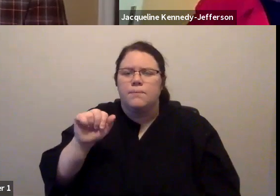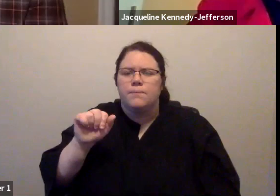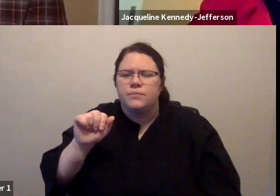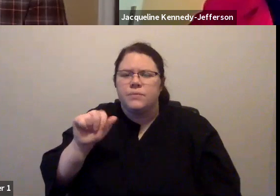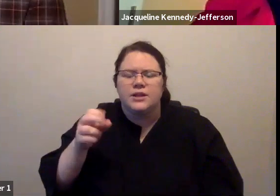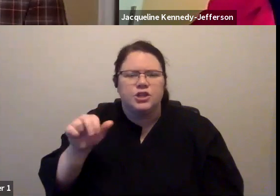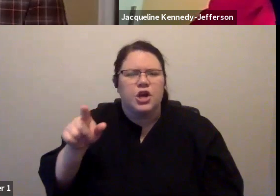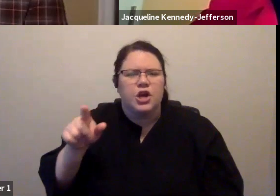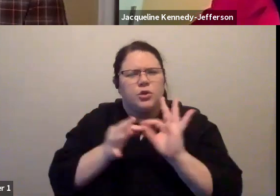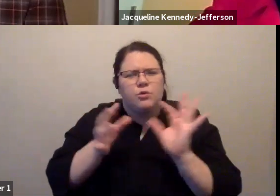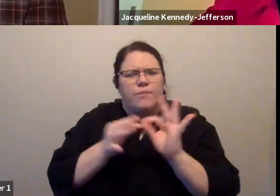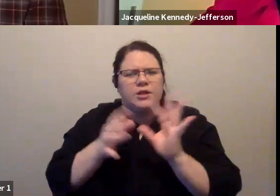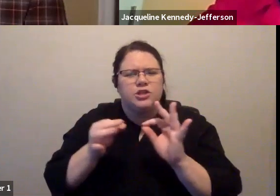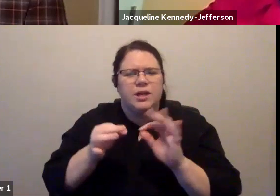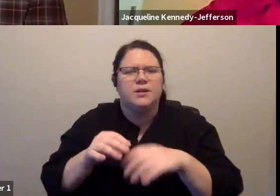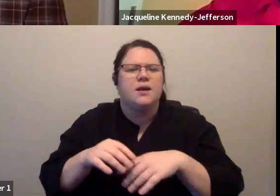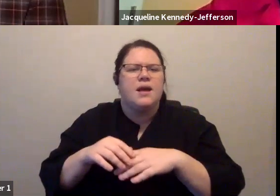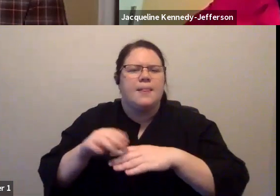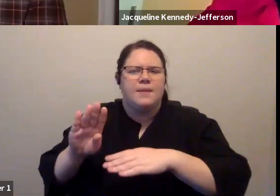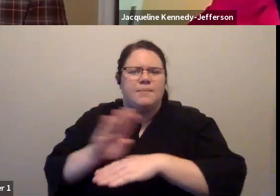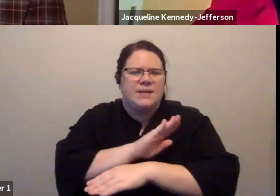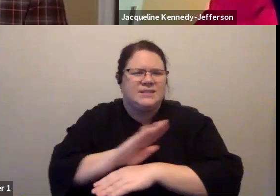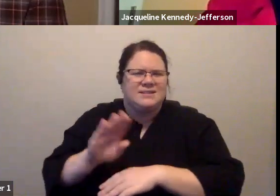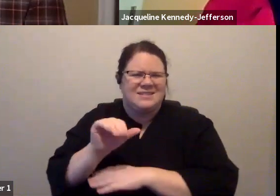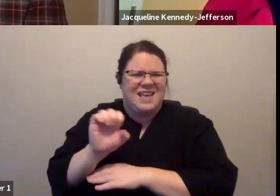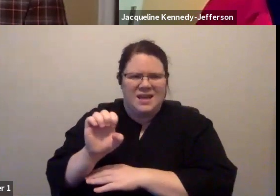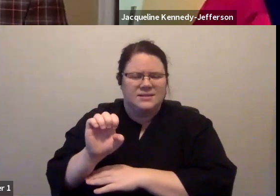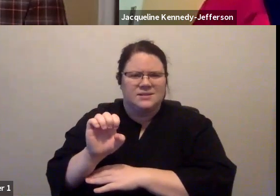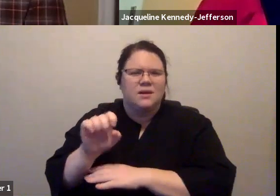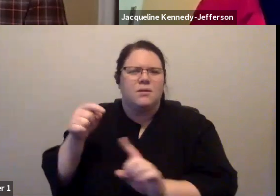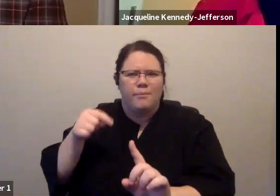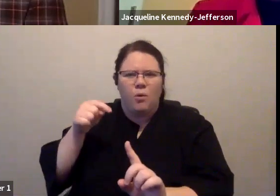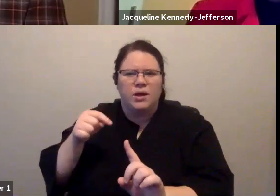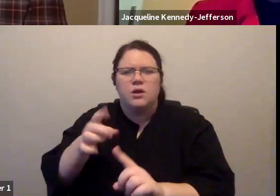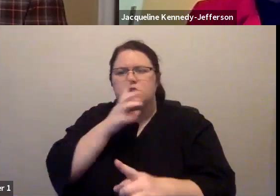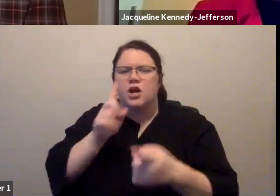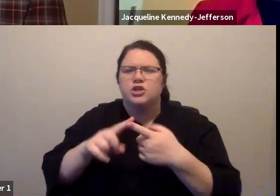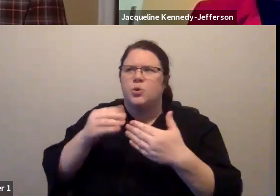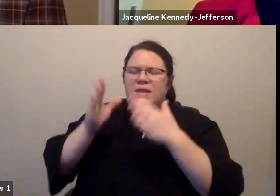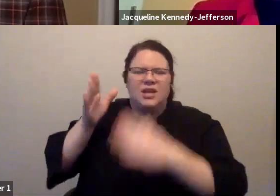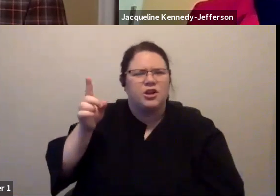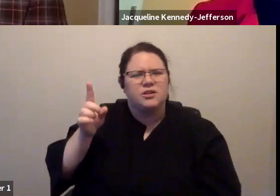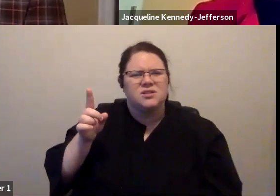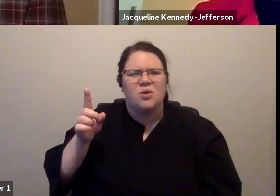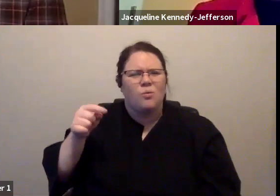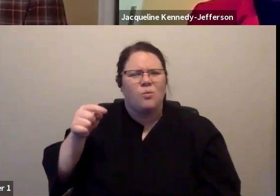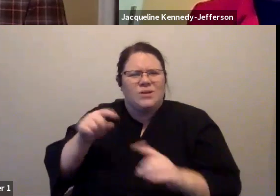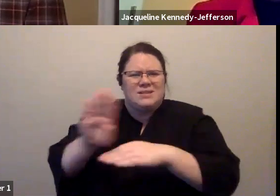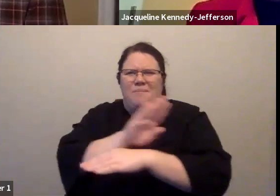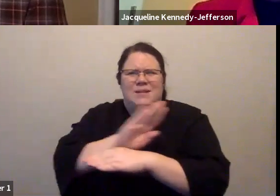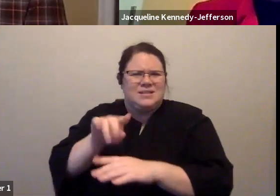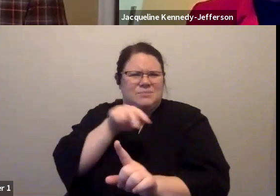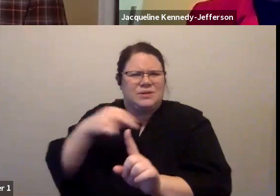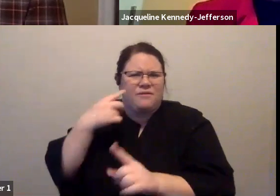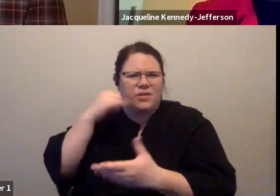up the business case, because I think that's always what it comes back to when you're talking to leaders. Well, what's the business case for this? And the thesis